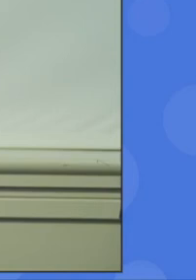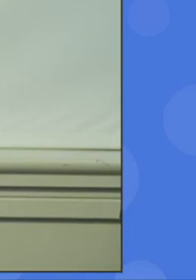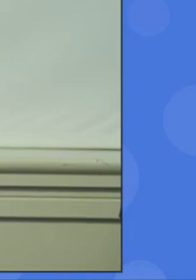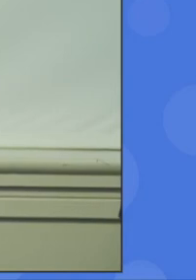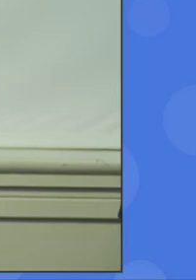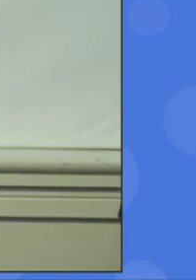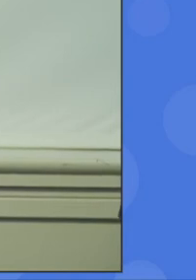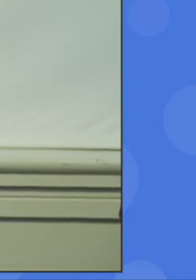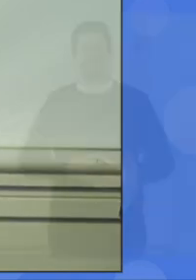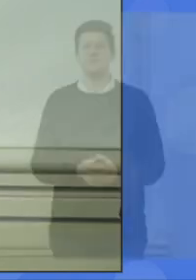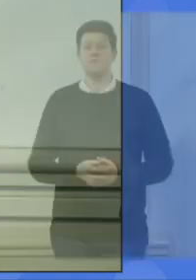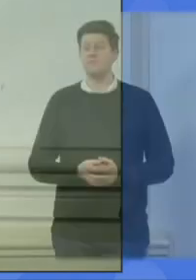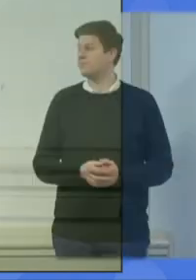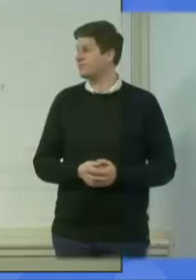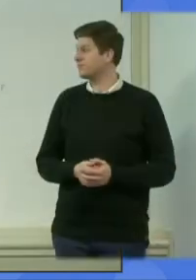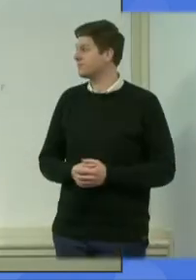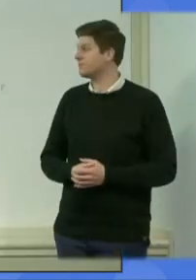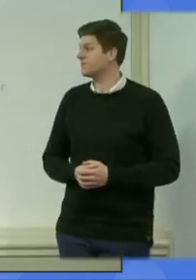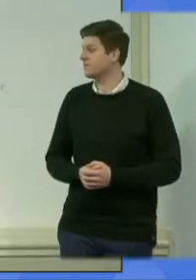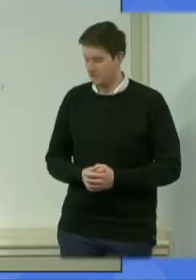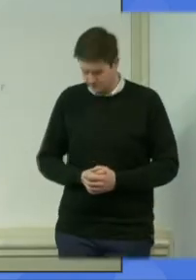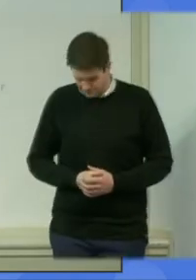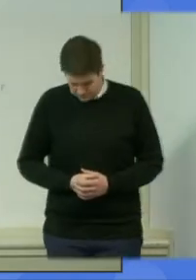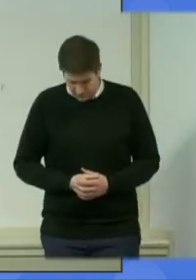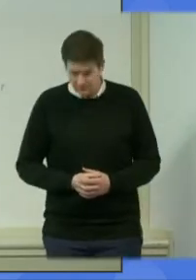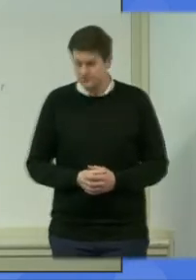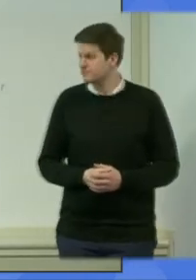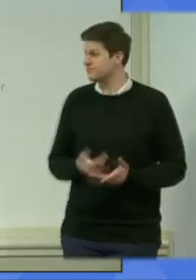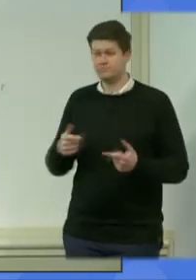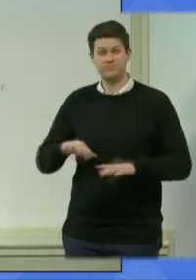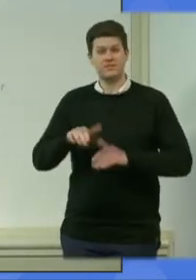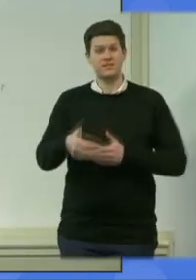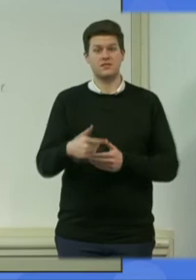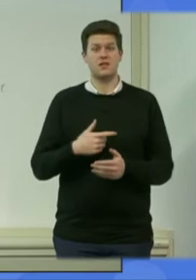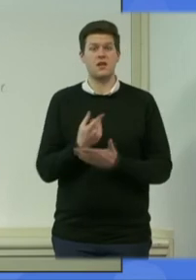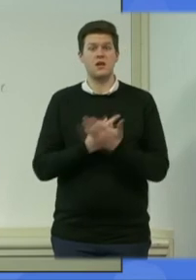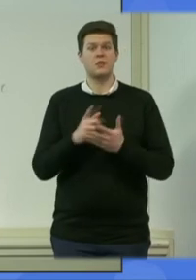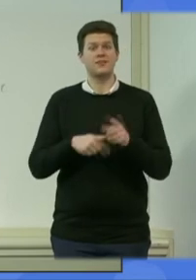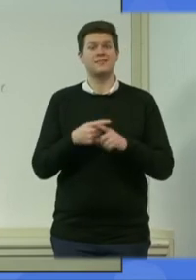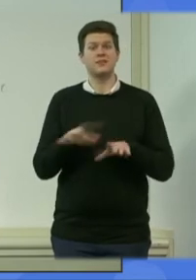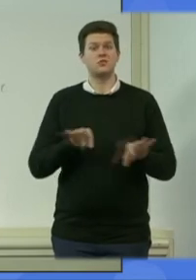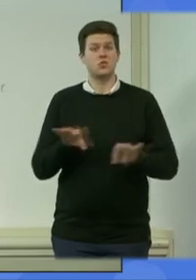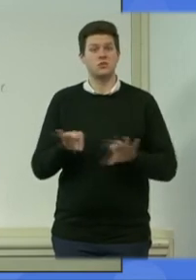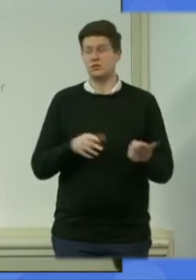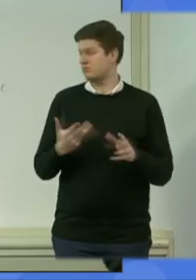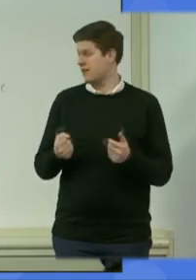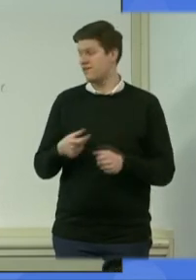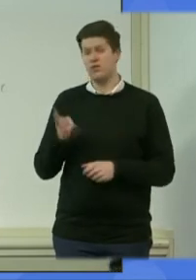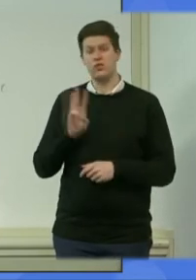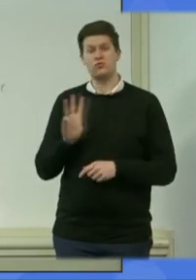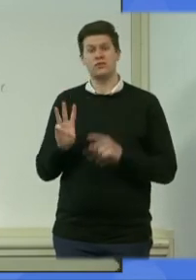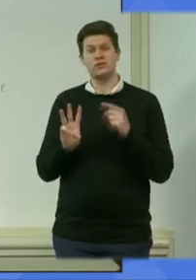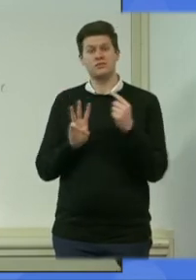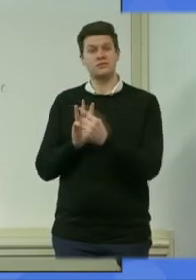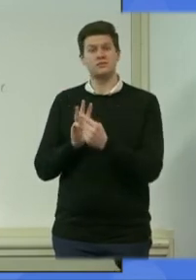bit more what we've heard. So for this session on tax choices, we have three speakers who will provide a range of different